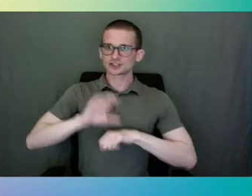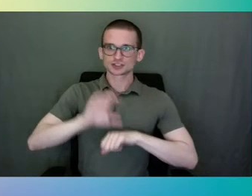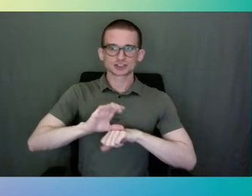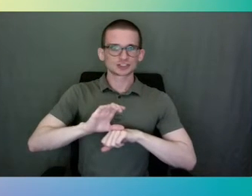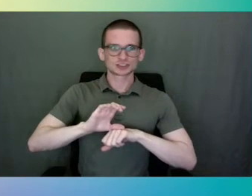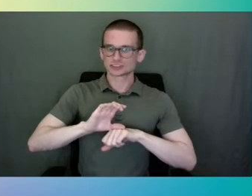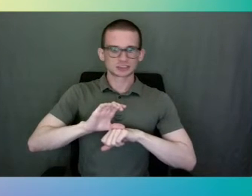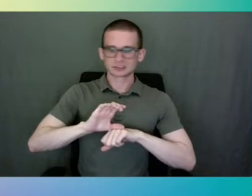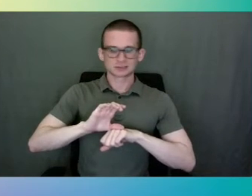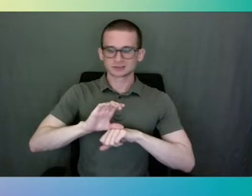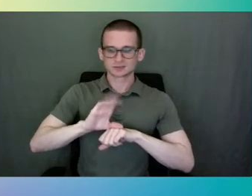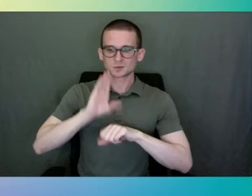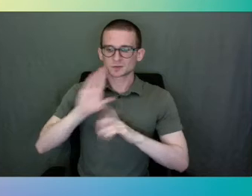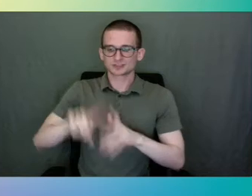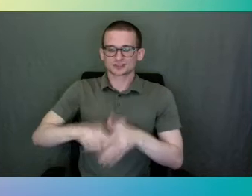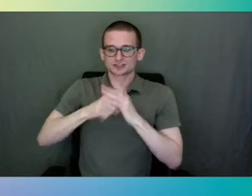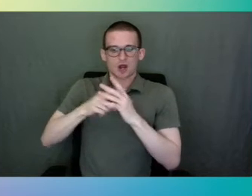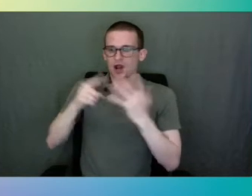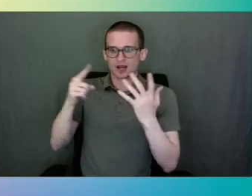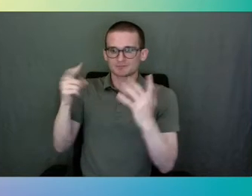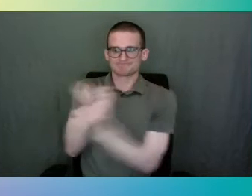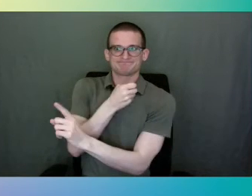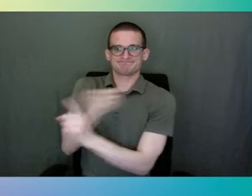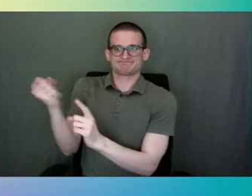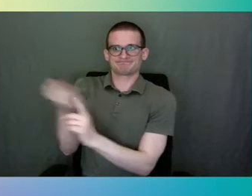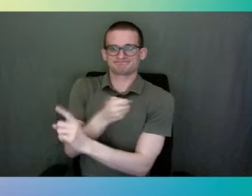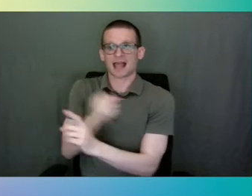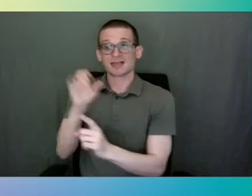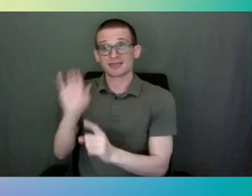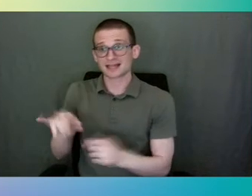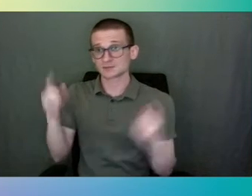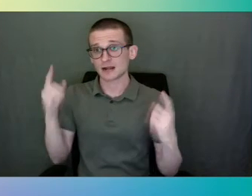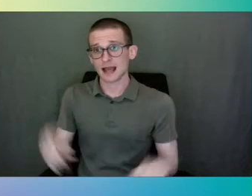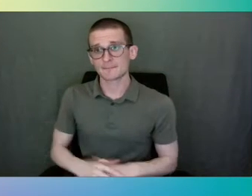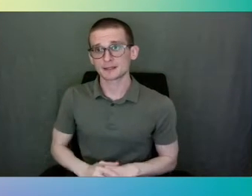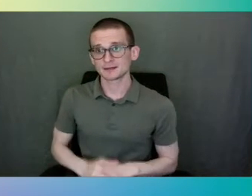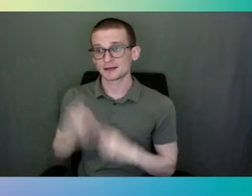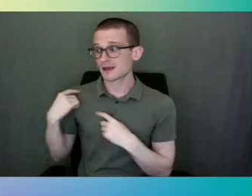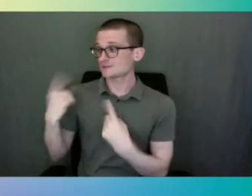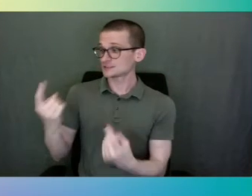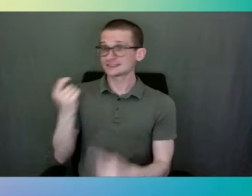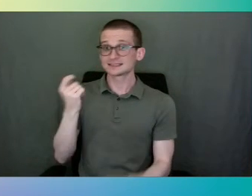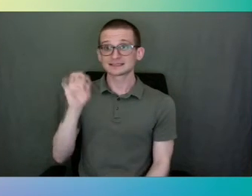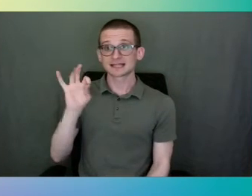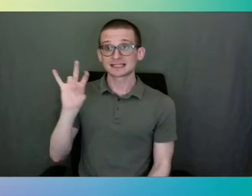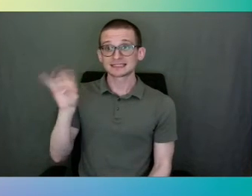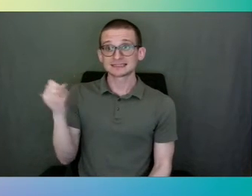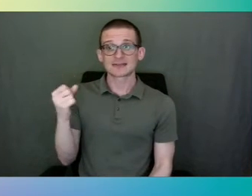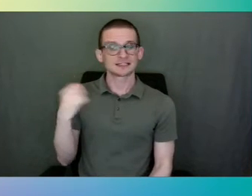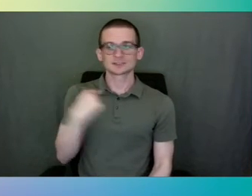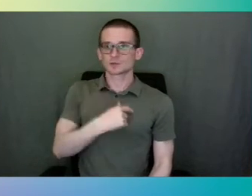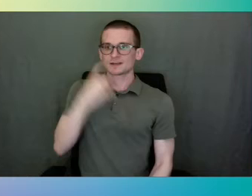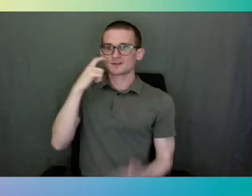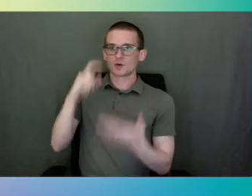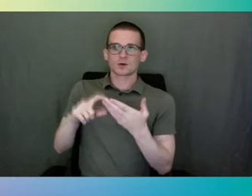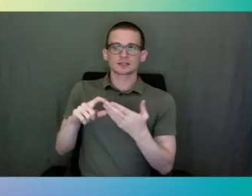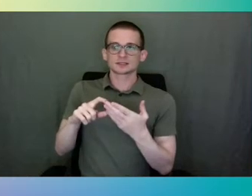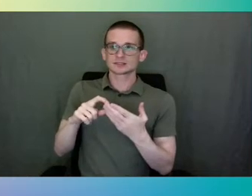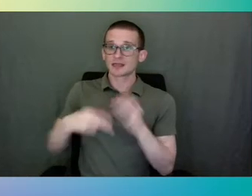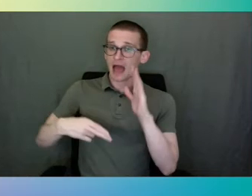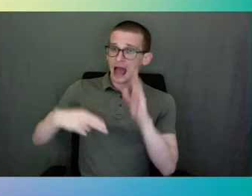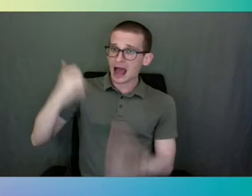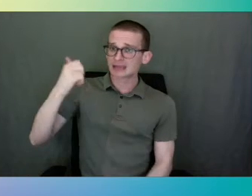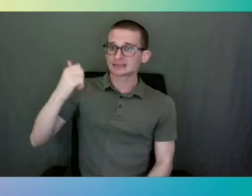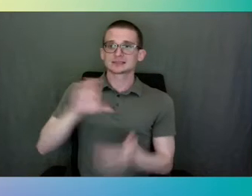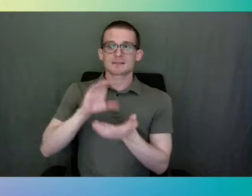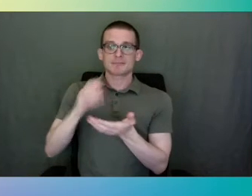to attack these people. And this is what happened. And since the 1970s, we've seen the largest amount of teen and young adult